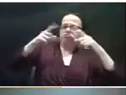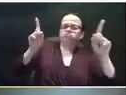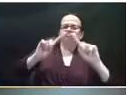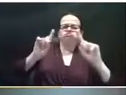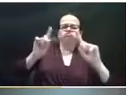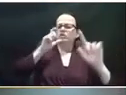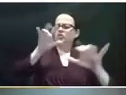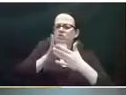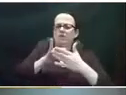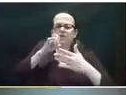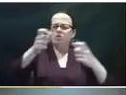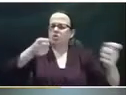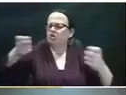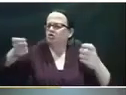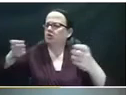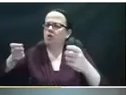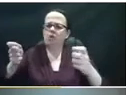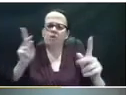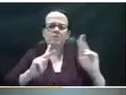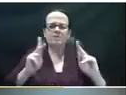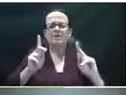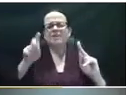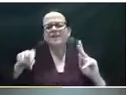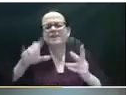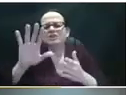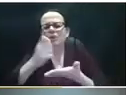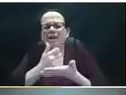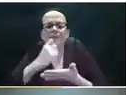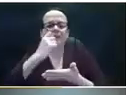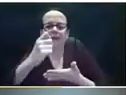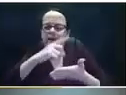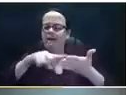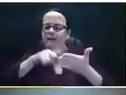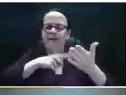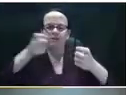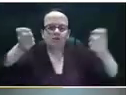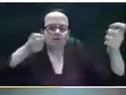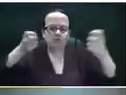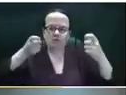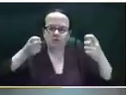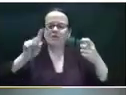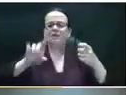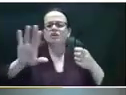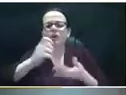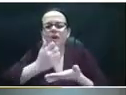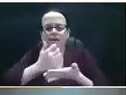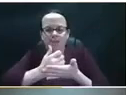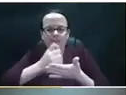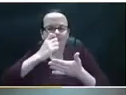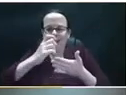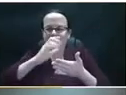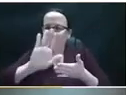don't control people. They need your help, not your control. They need your help, not